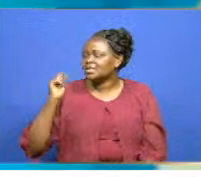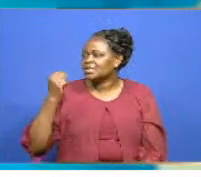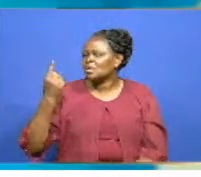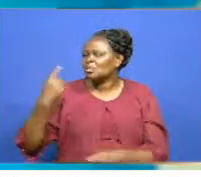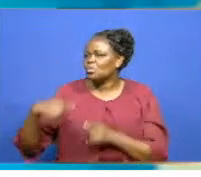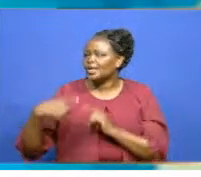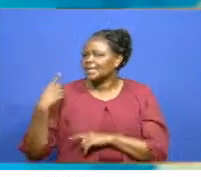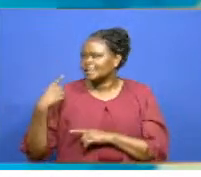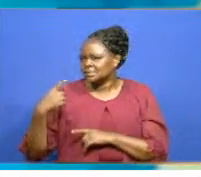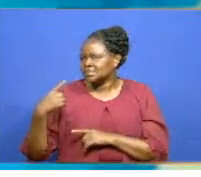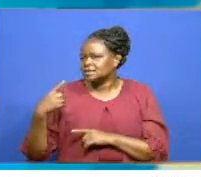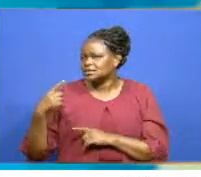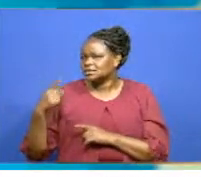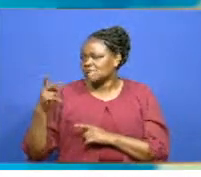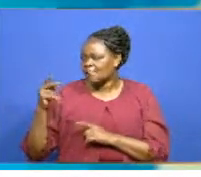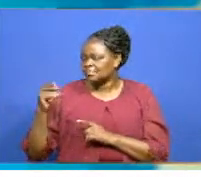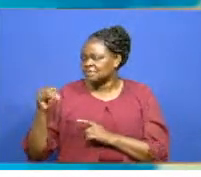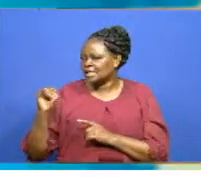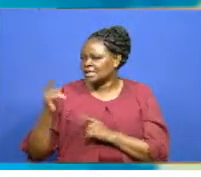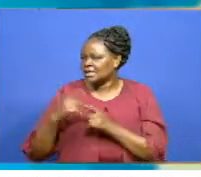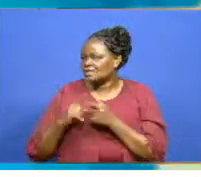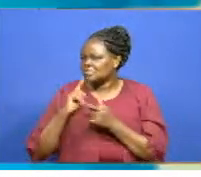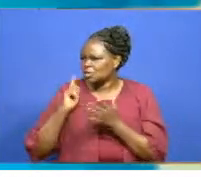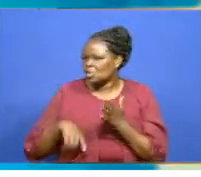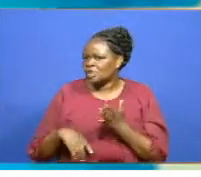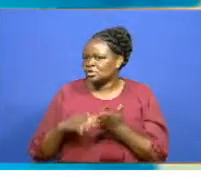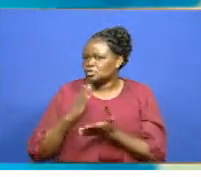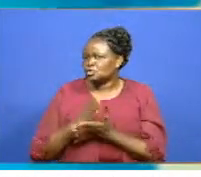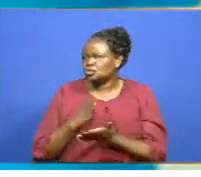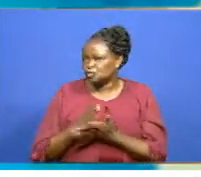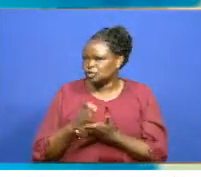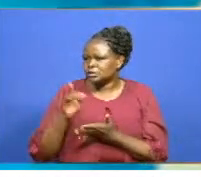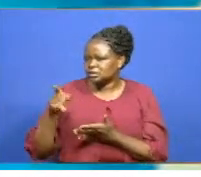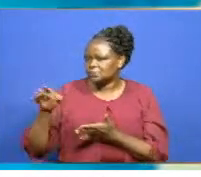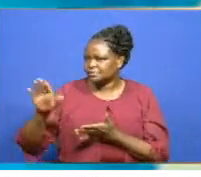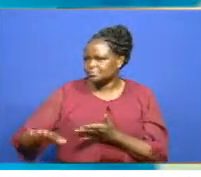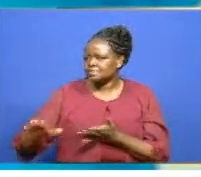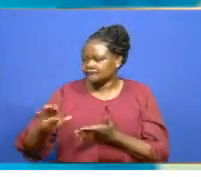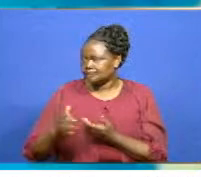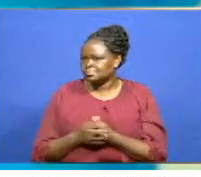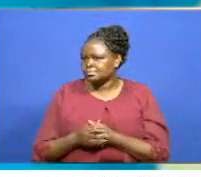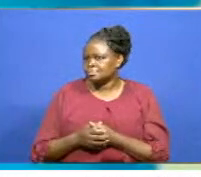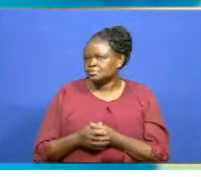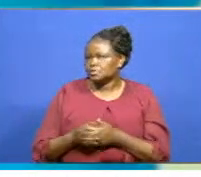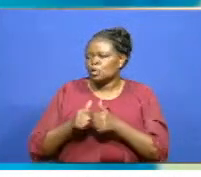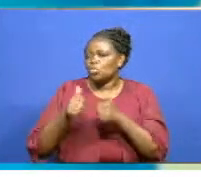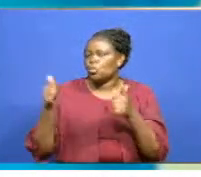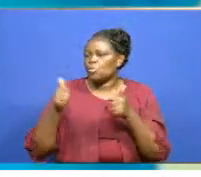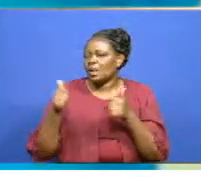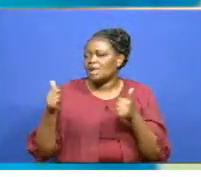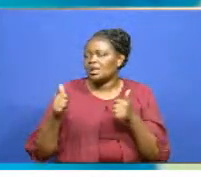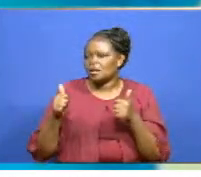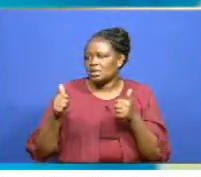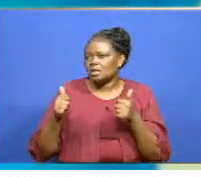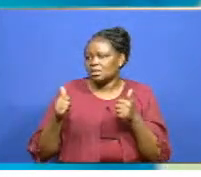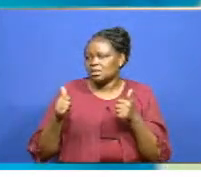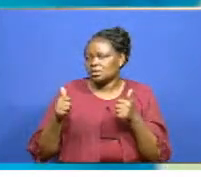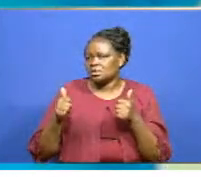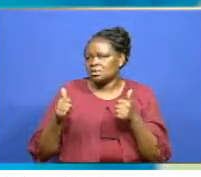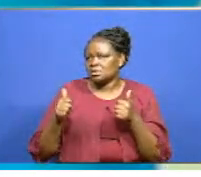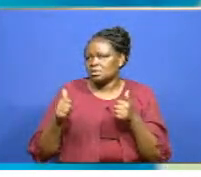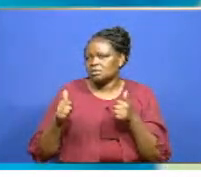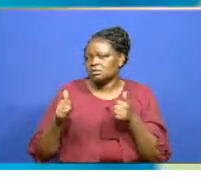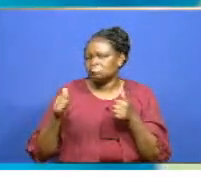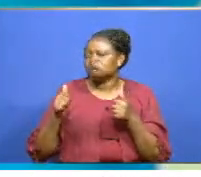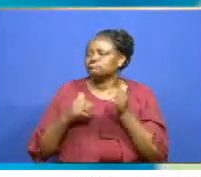kushinda Kabuchai, then watasema bas, this is a step in the right direction ambayo tunachukua sasa katika